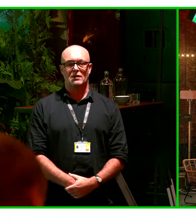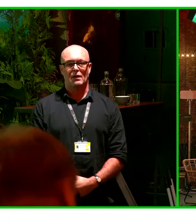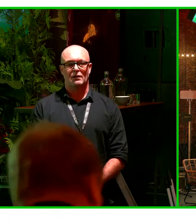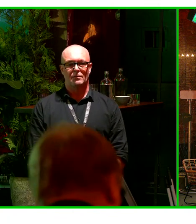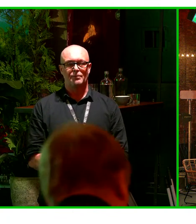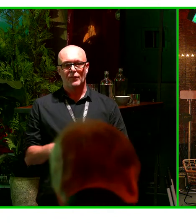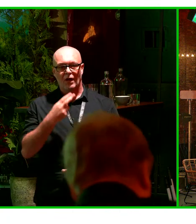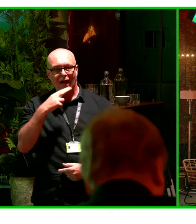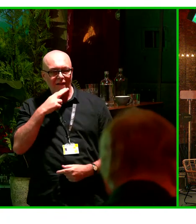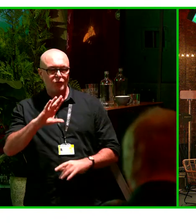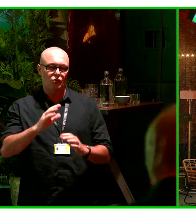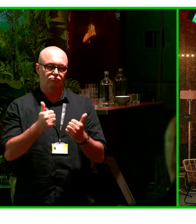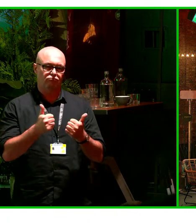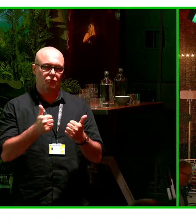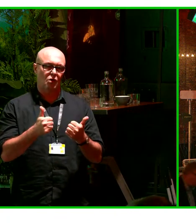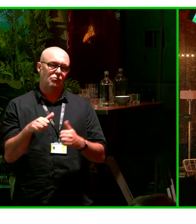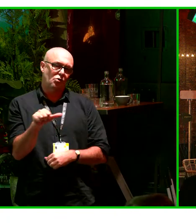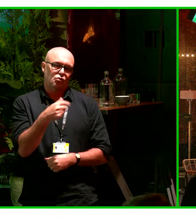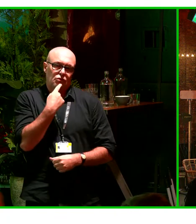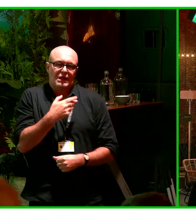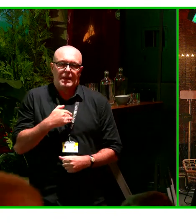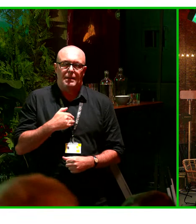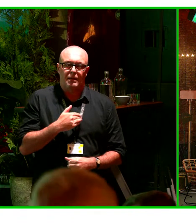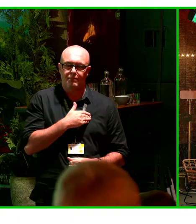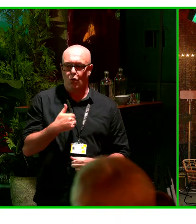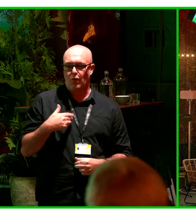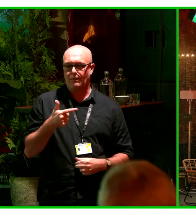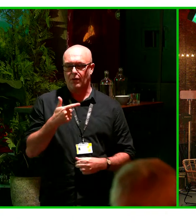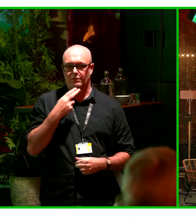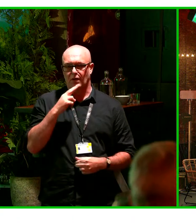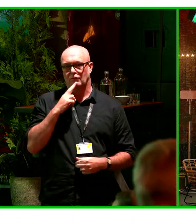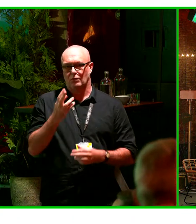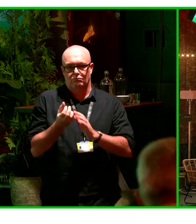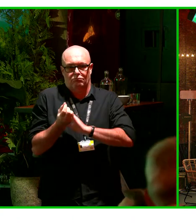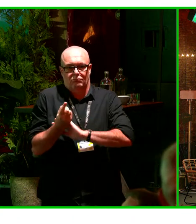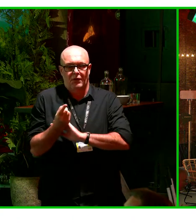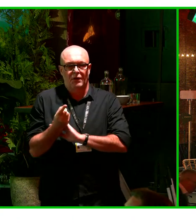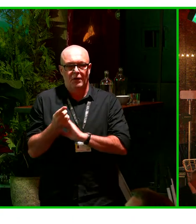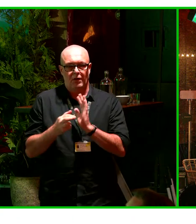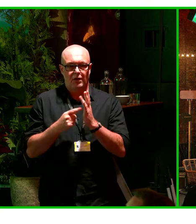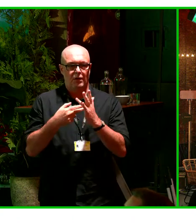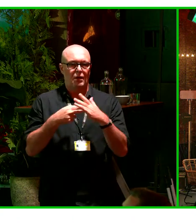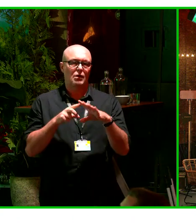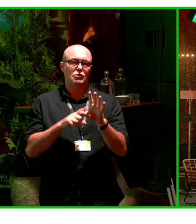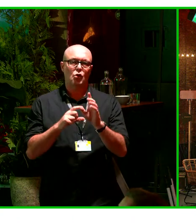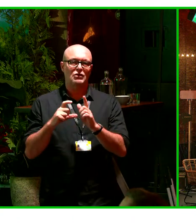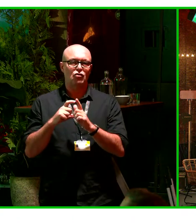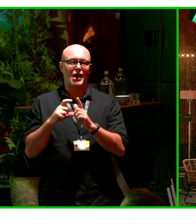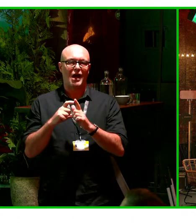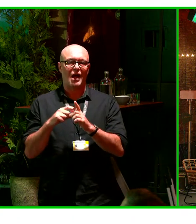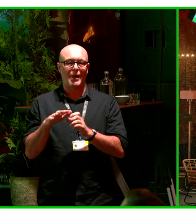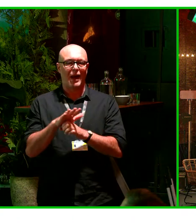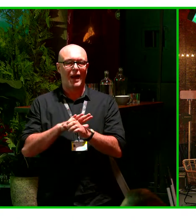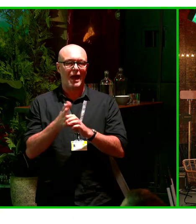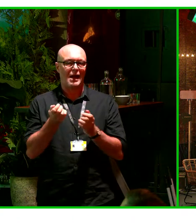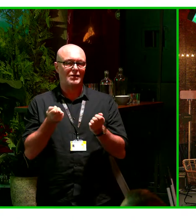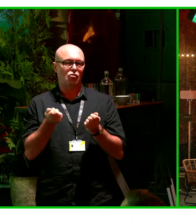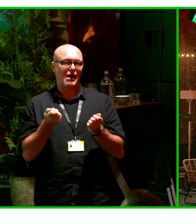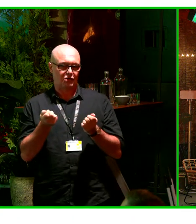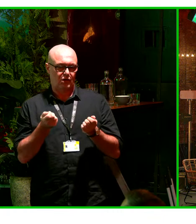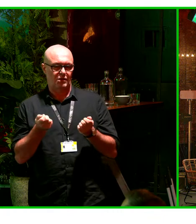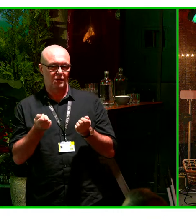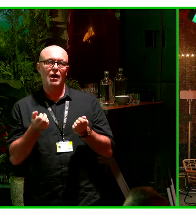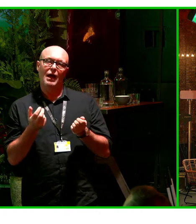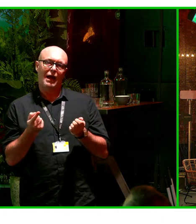Good afternoon, everyone. I was going to say good morning, but we just hit midday. So my name's David Wright, and I'm a land director at Gleeson Homes.